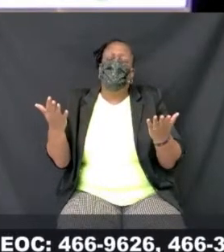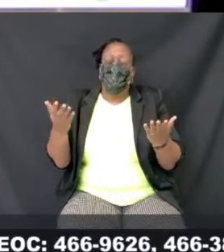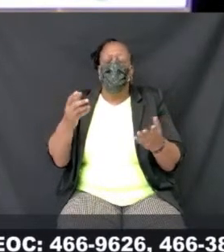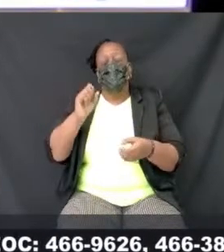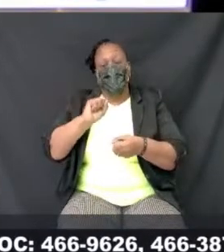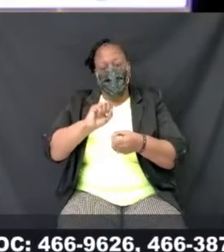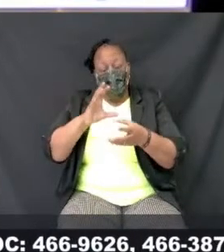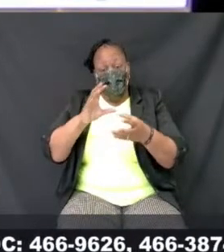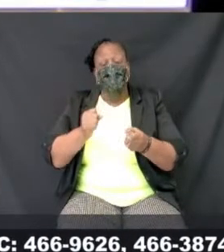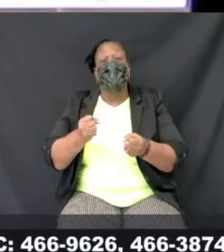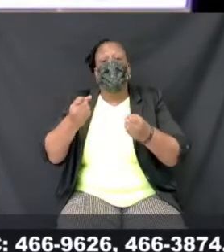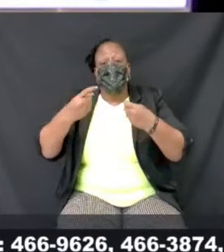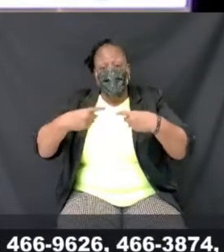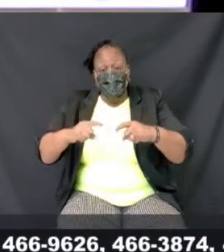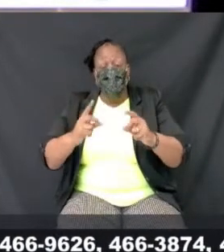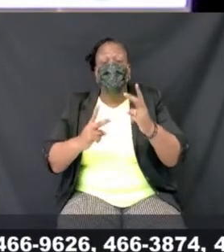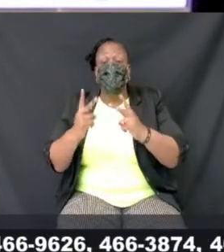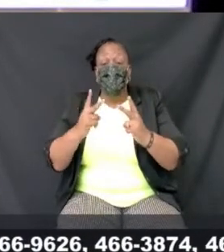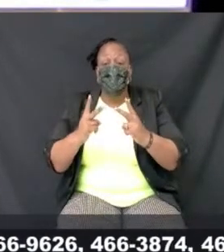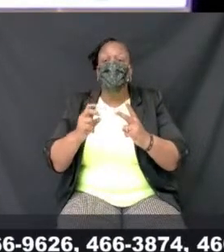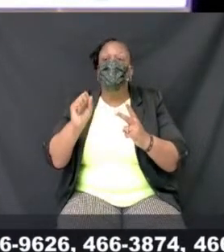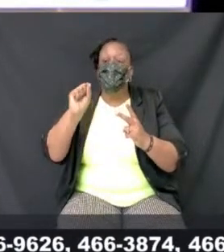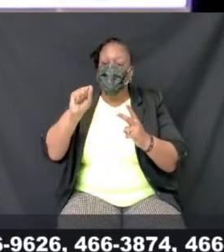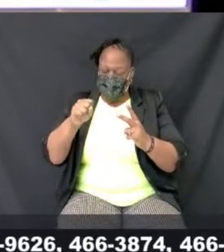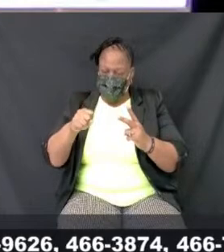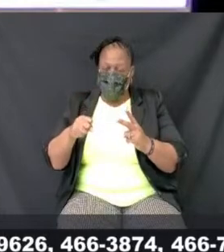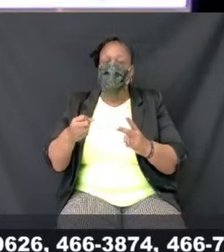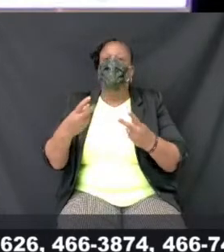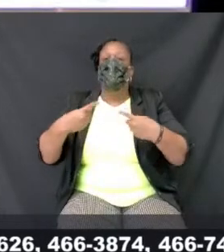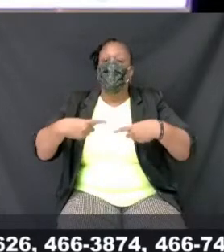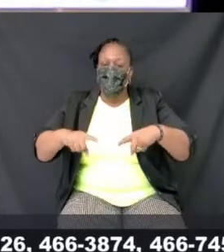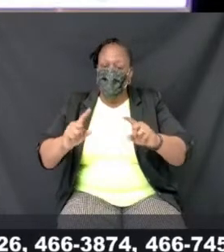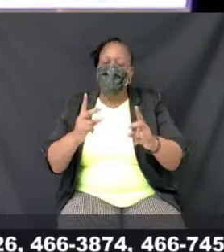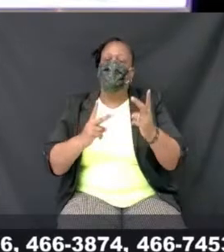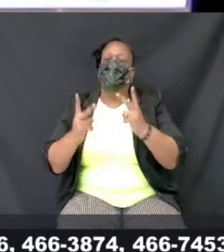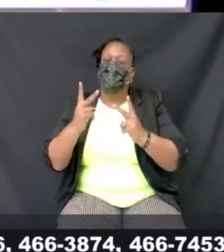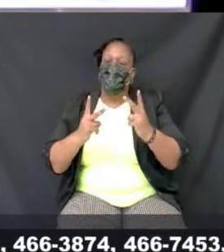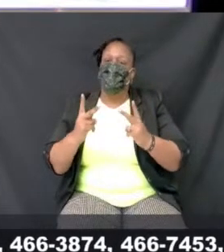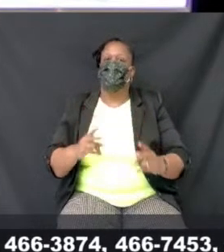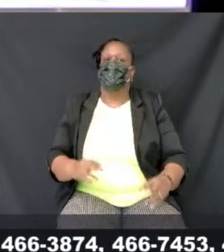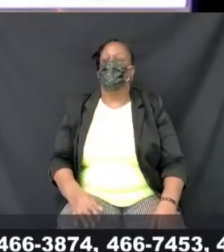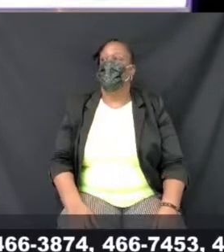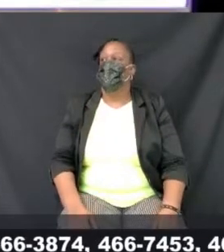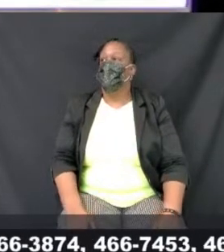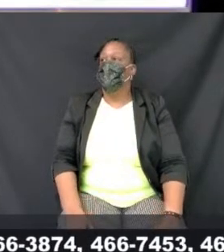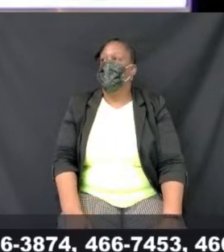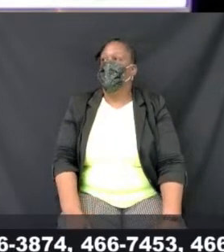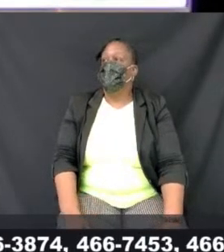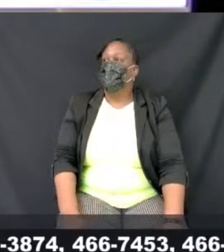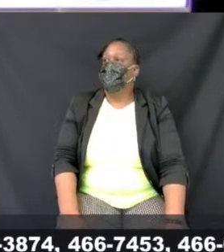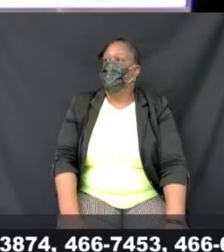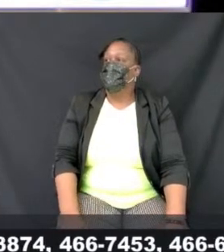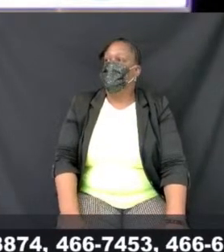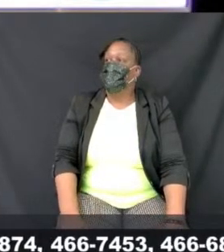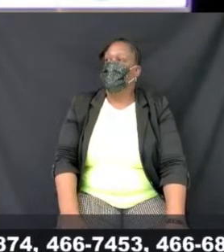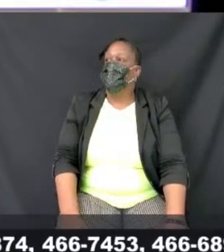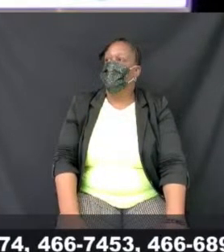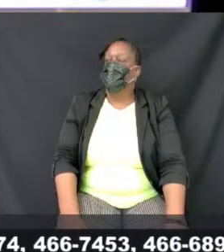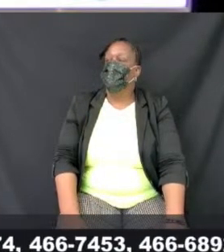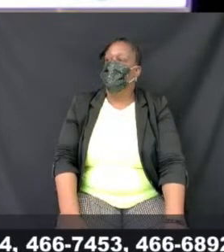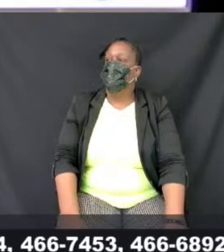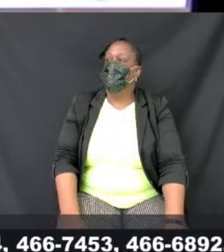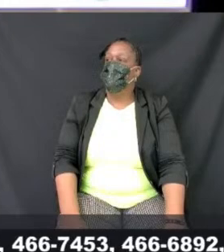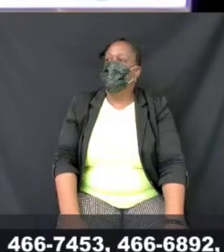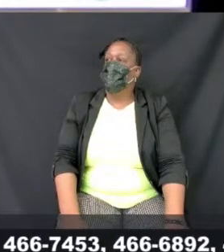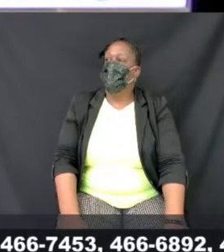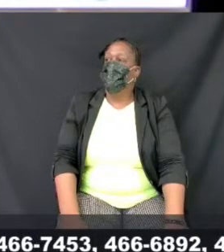to the hospital. Lastly, I saw that you sent me something where somebody probably misunderstood what I said as it relates to school.